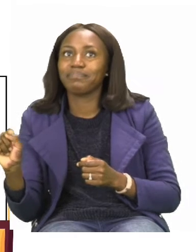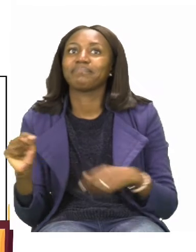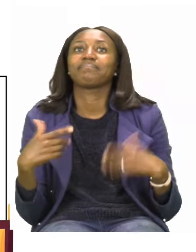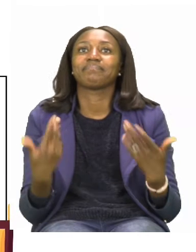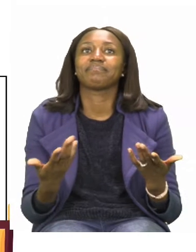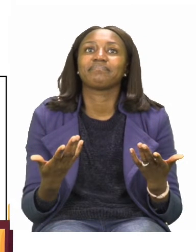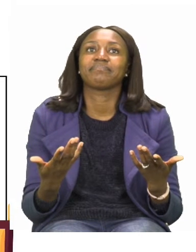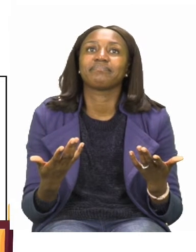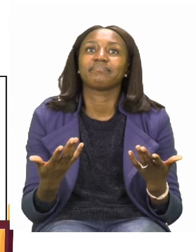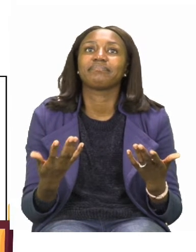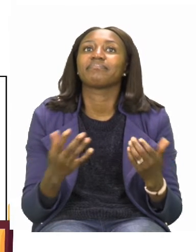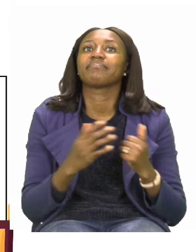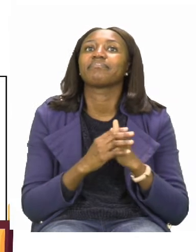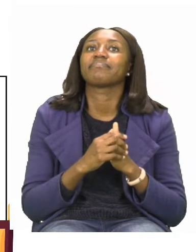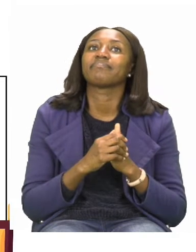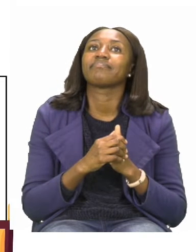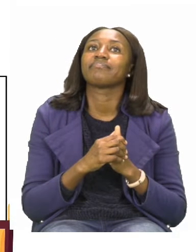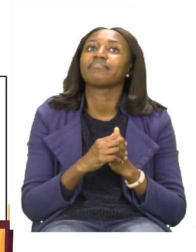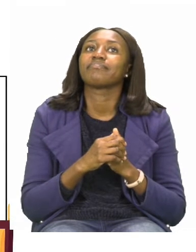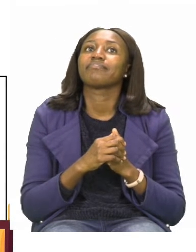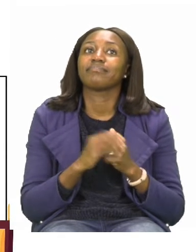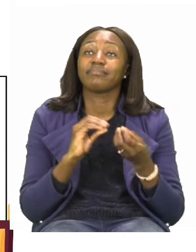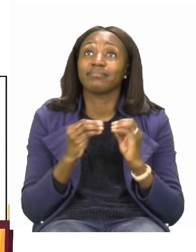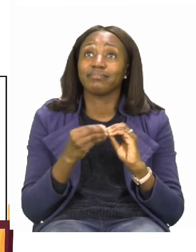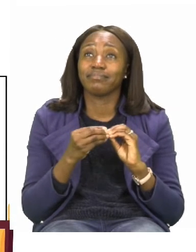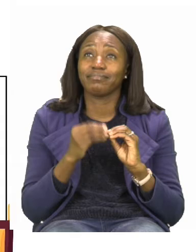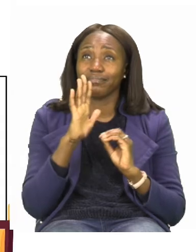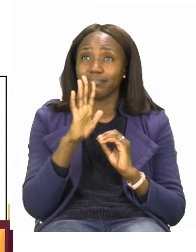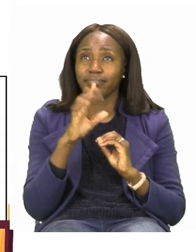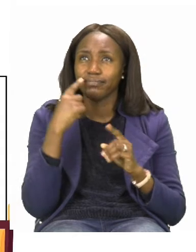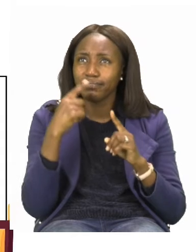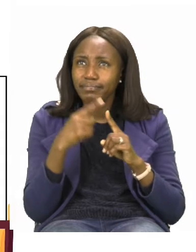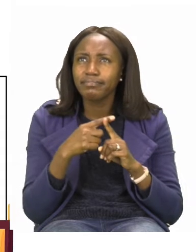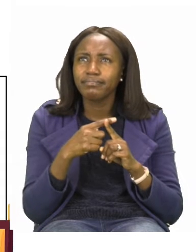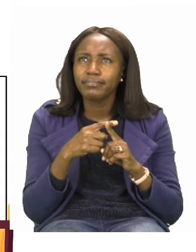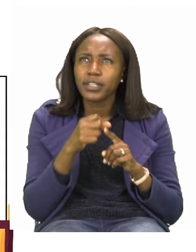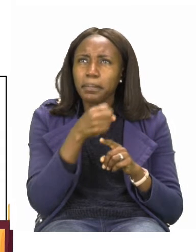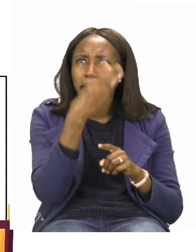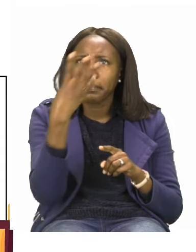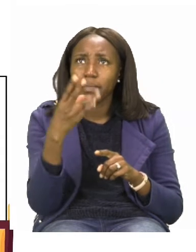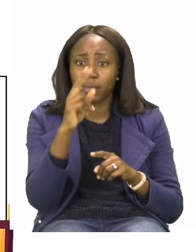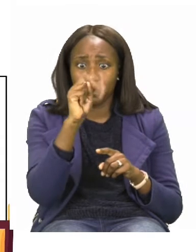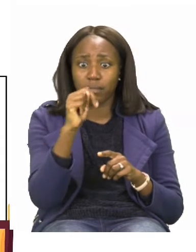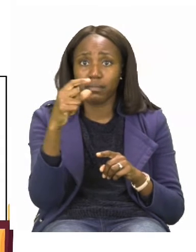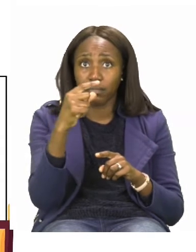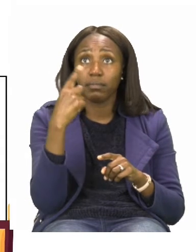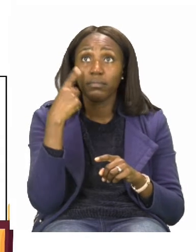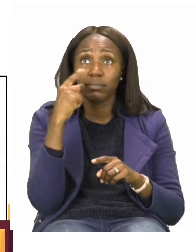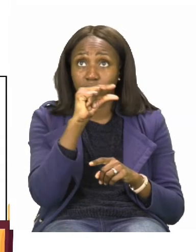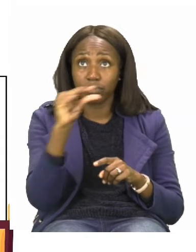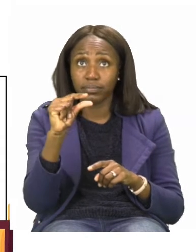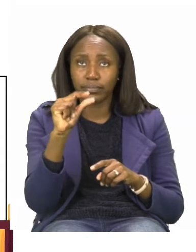dash. Number 5 says, how many ing words did